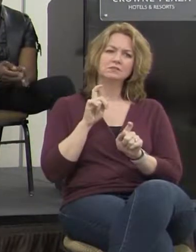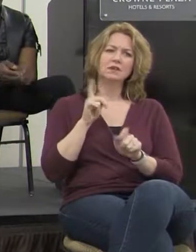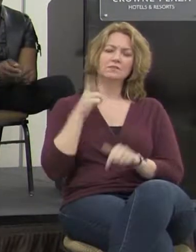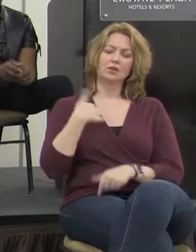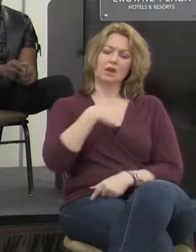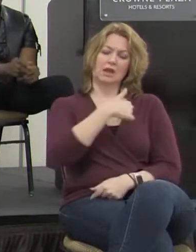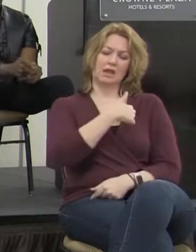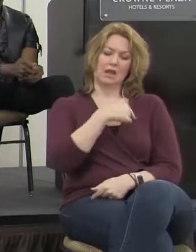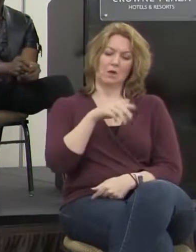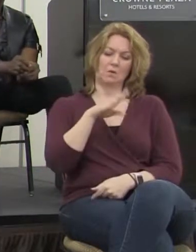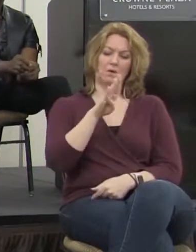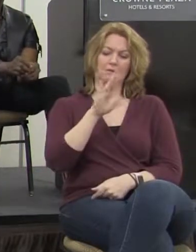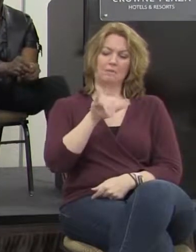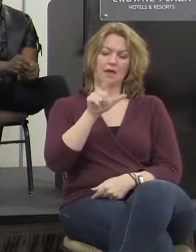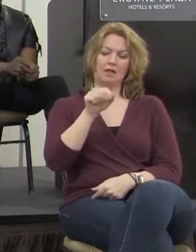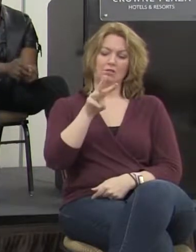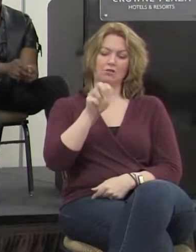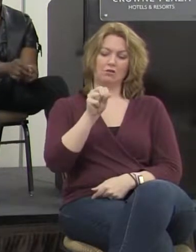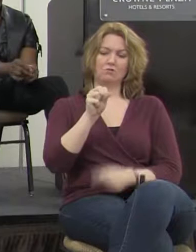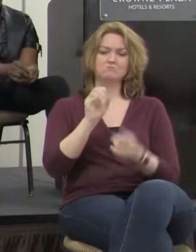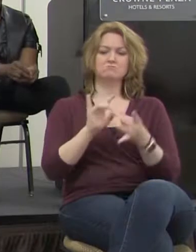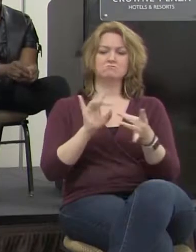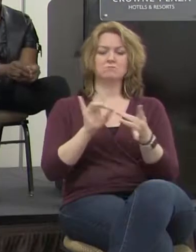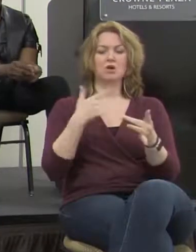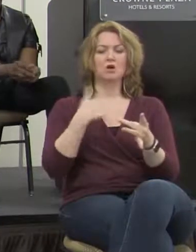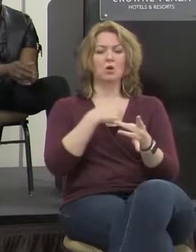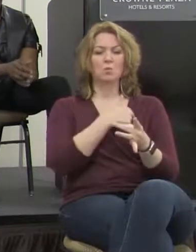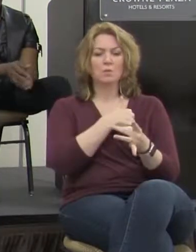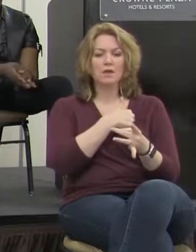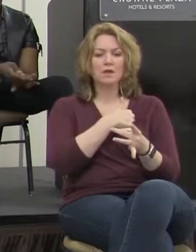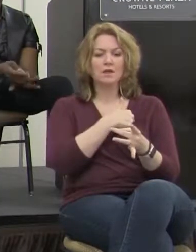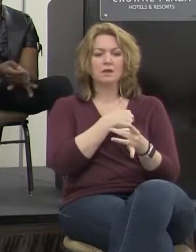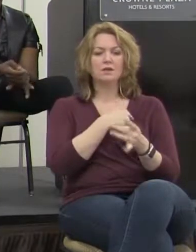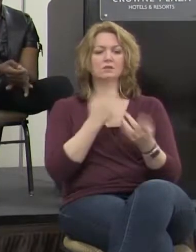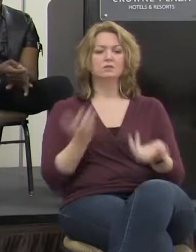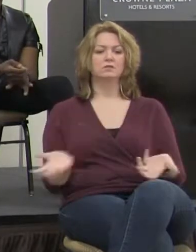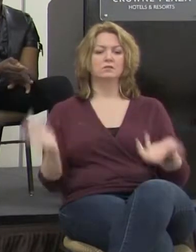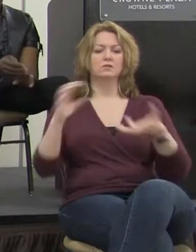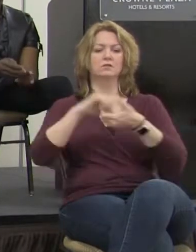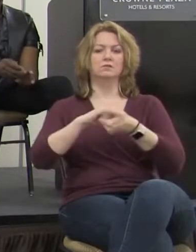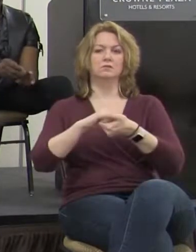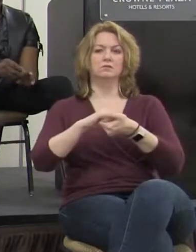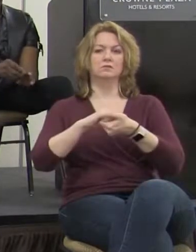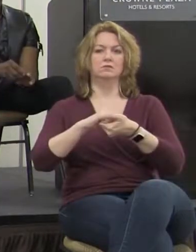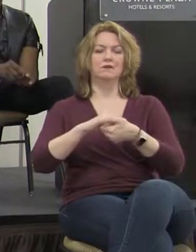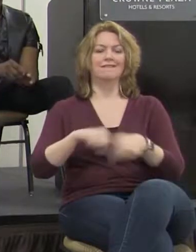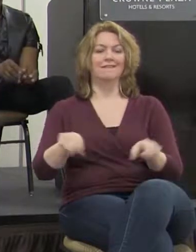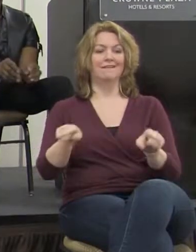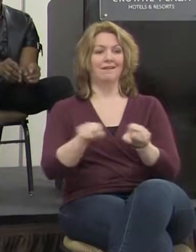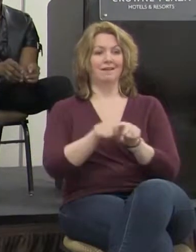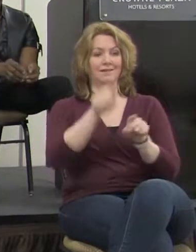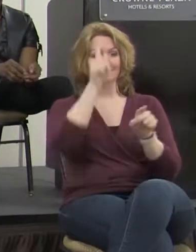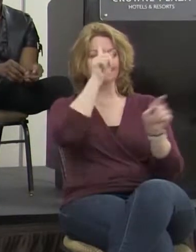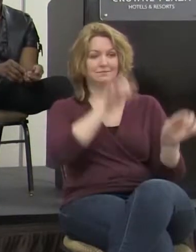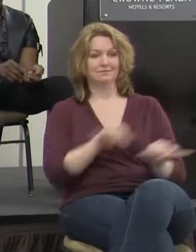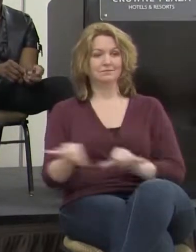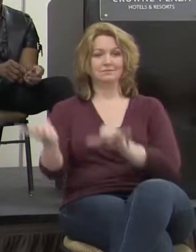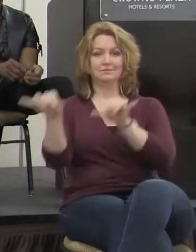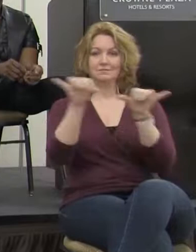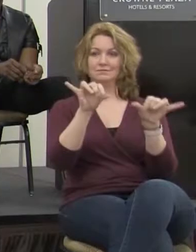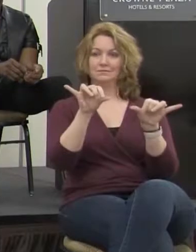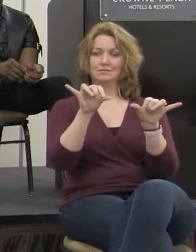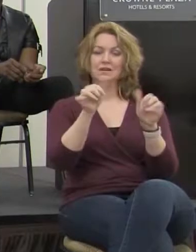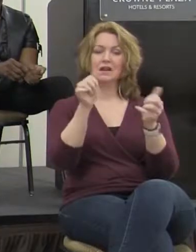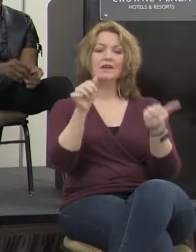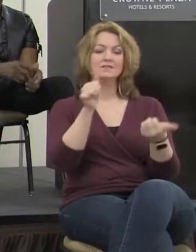bylaws, it states that we bring and form together as like-minded individuals to deal with the issues that